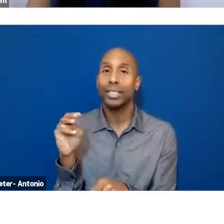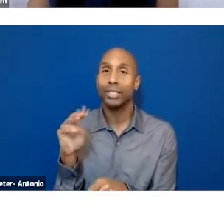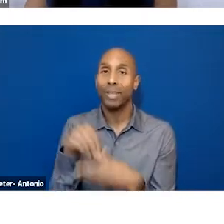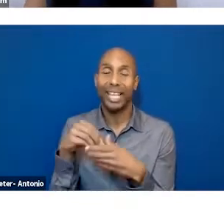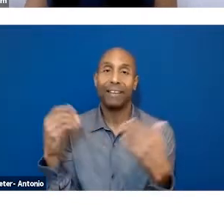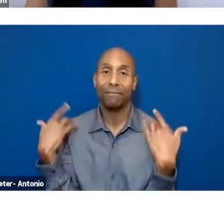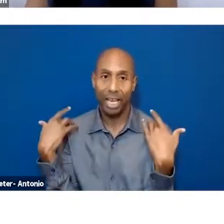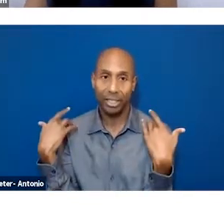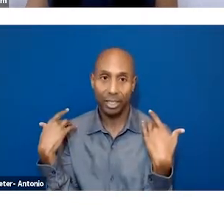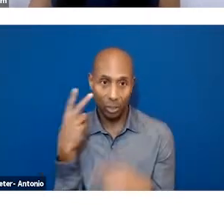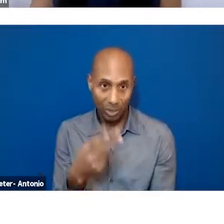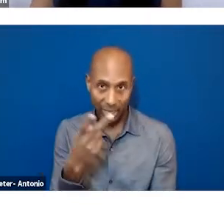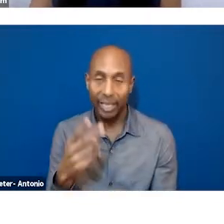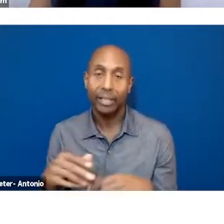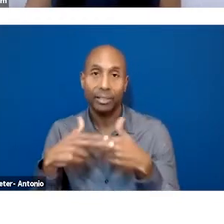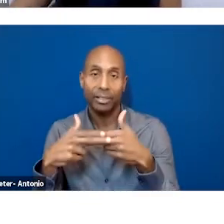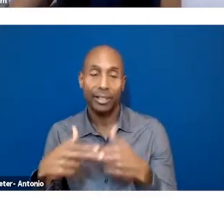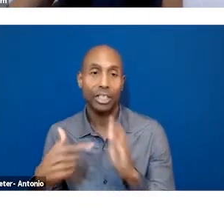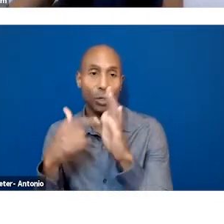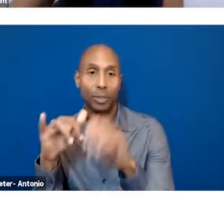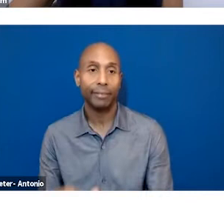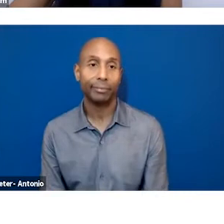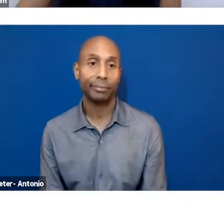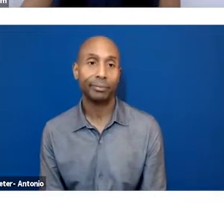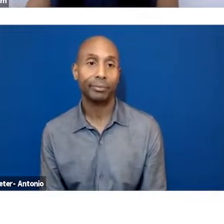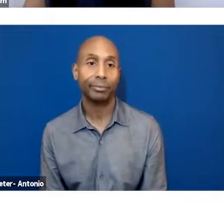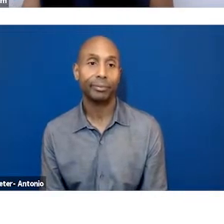We often hear that racism is structural.